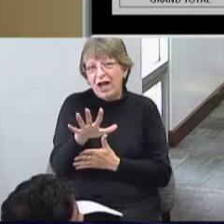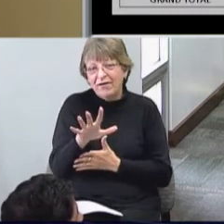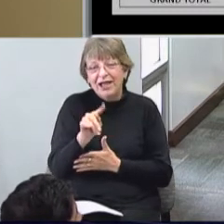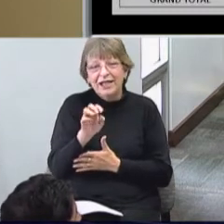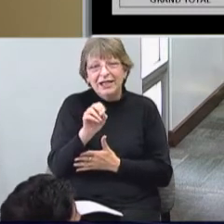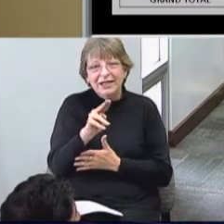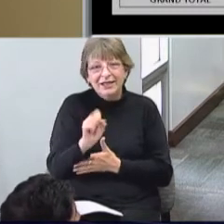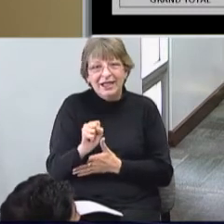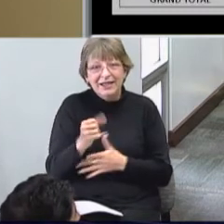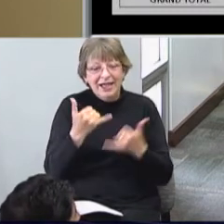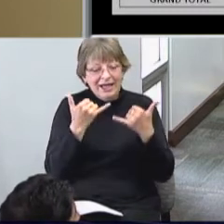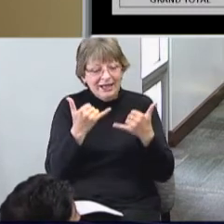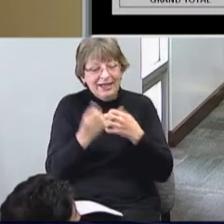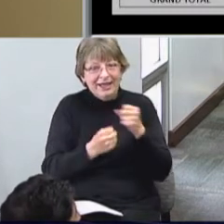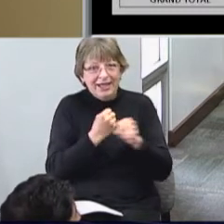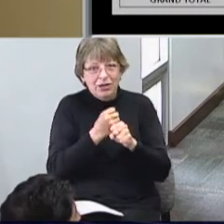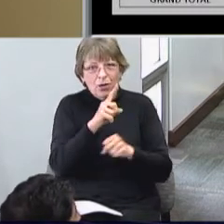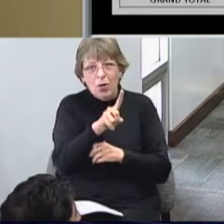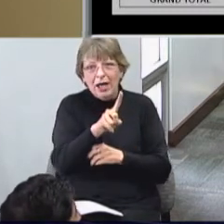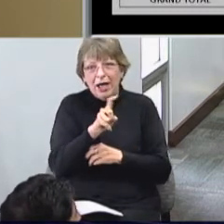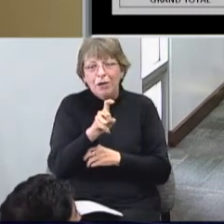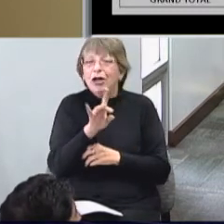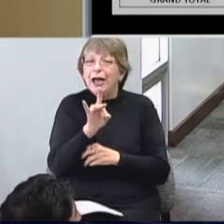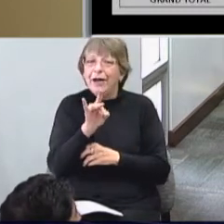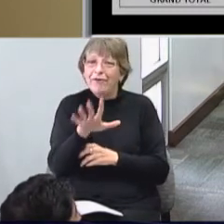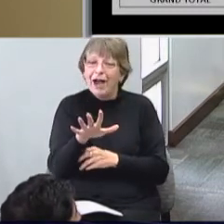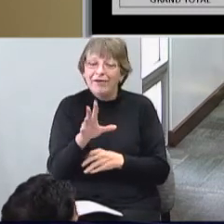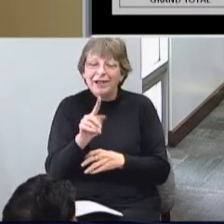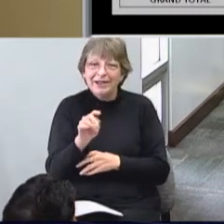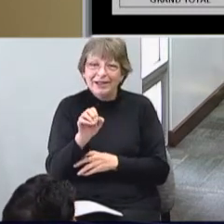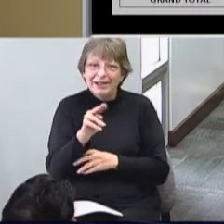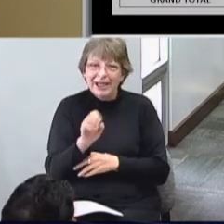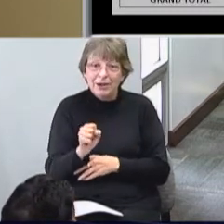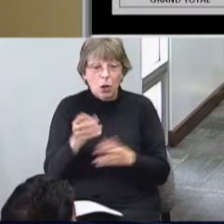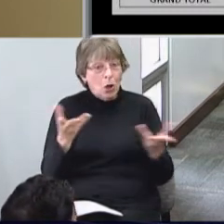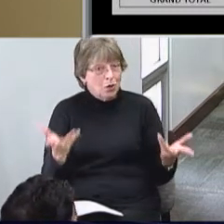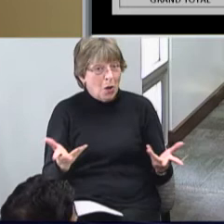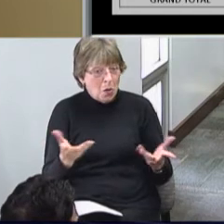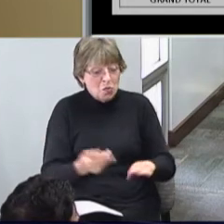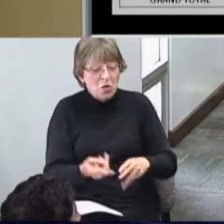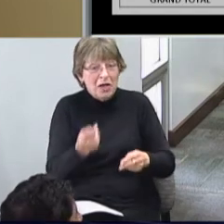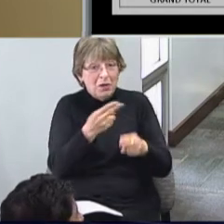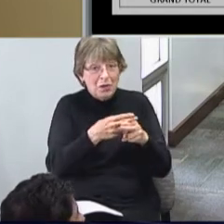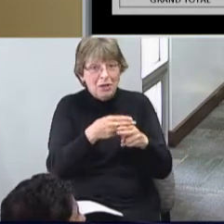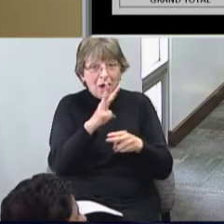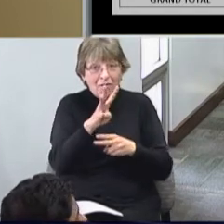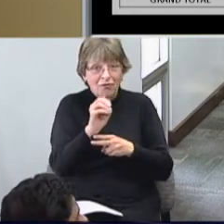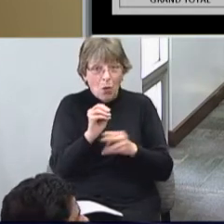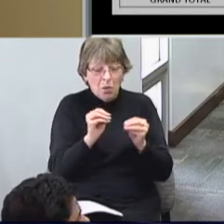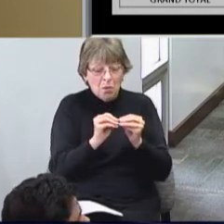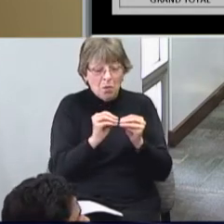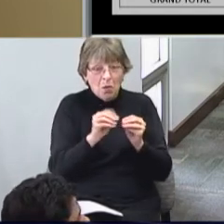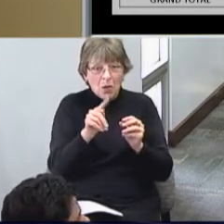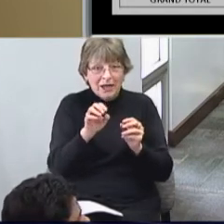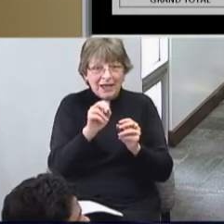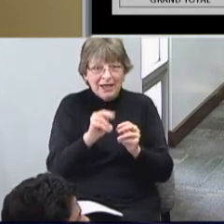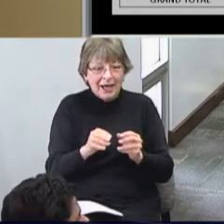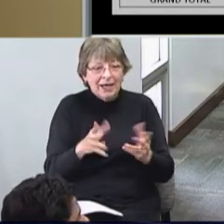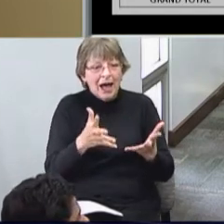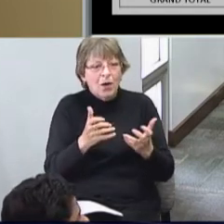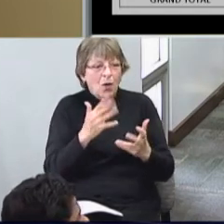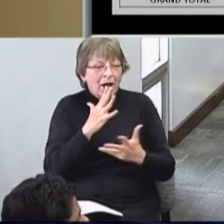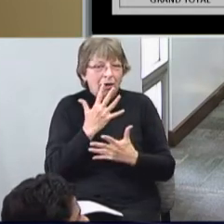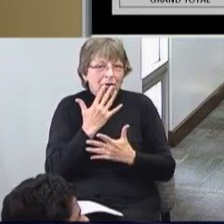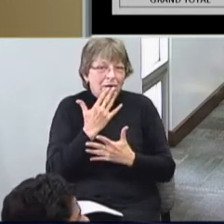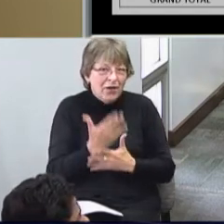this year all the way up to 185 tons. So it's about 40 more tons than last year. And I really just wanted to thank Dennis, Steve, Todd,